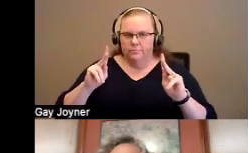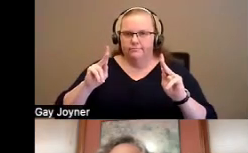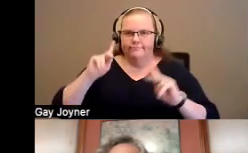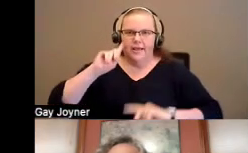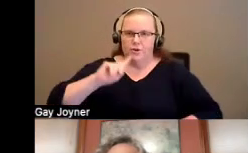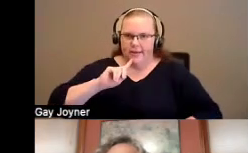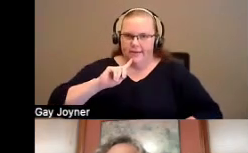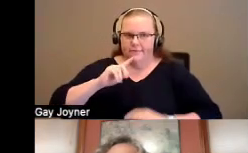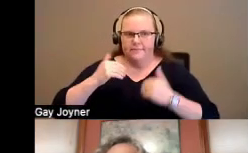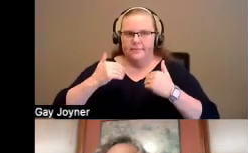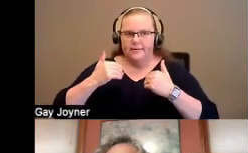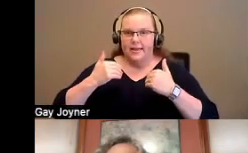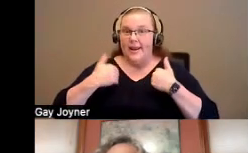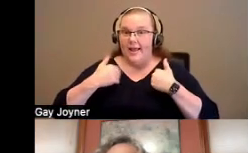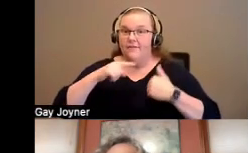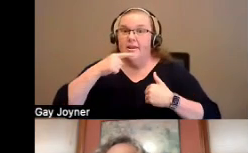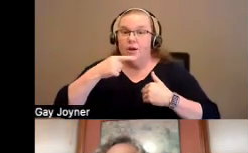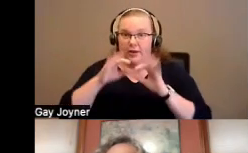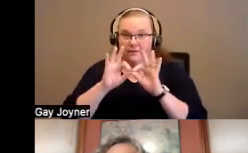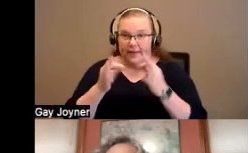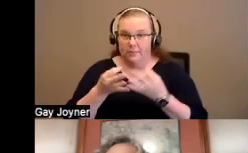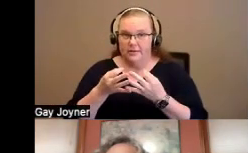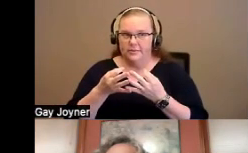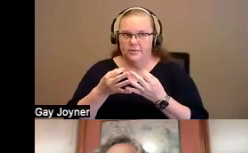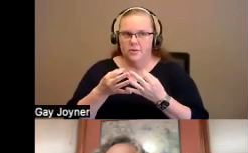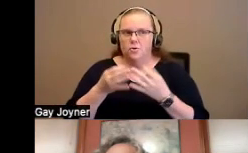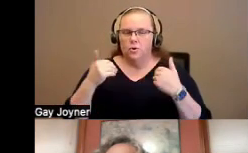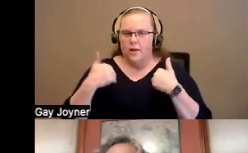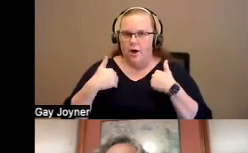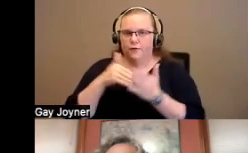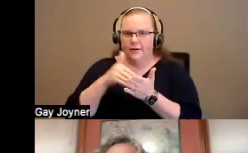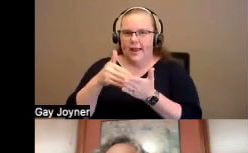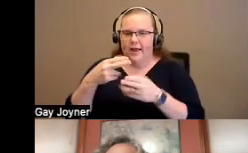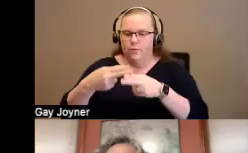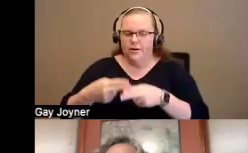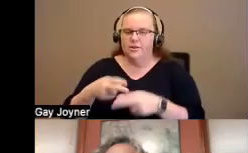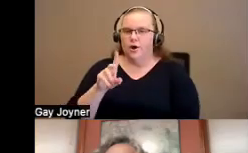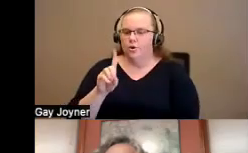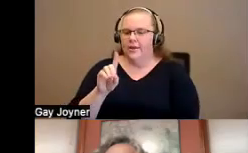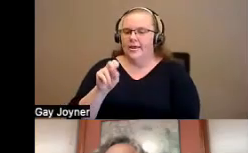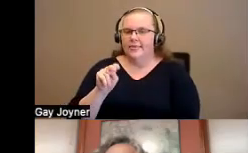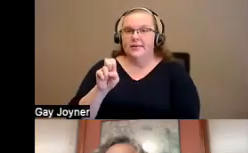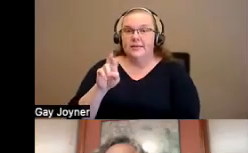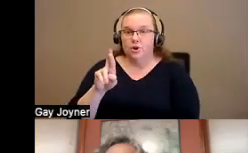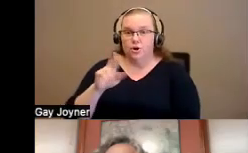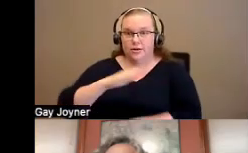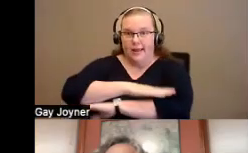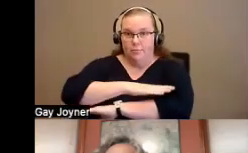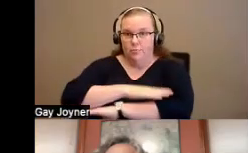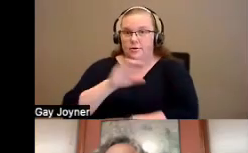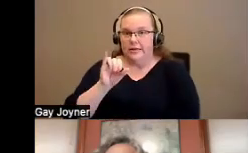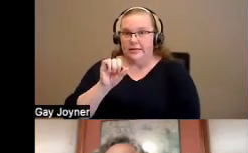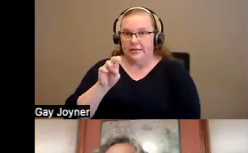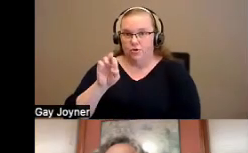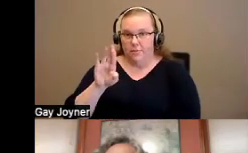people that are deaf and have hearing families will often have what is called the dinner